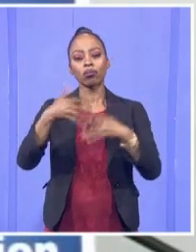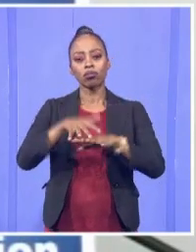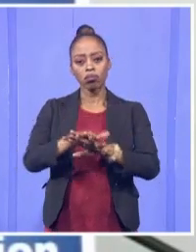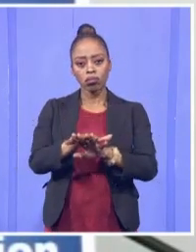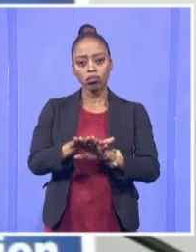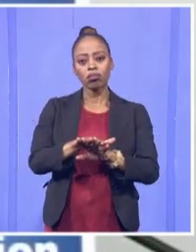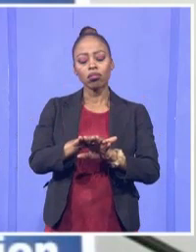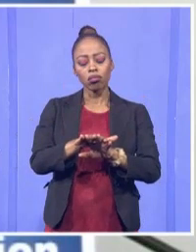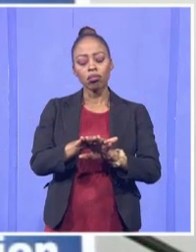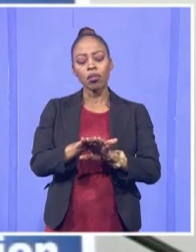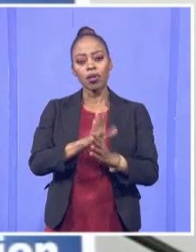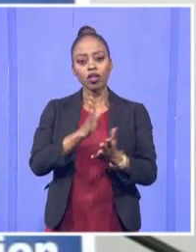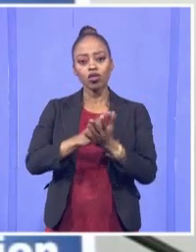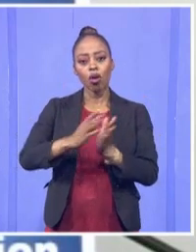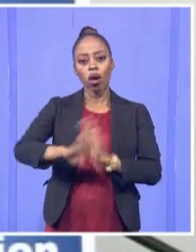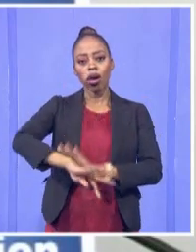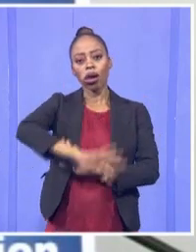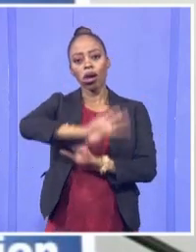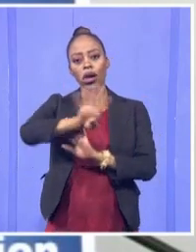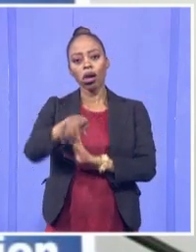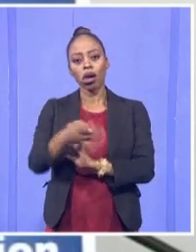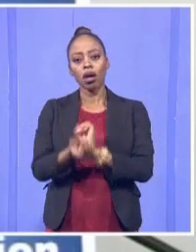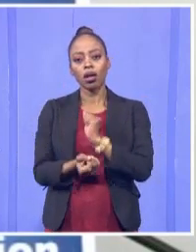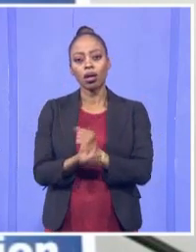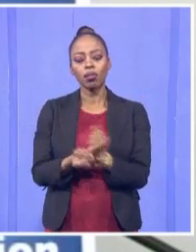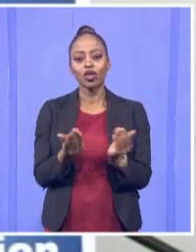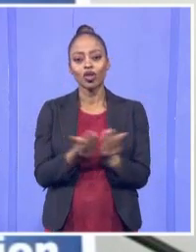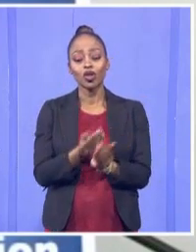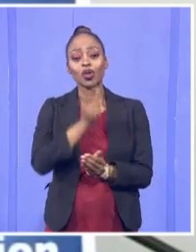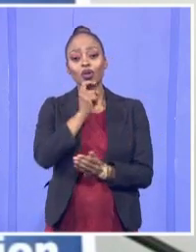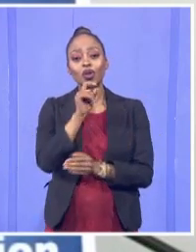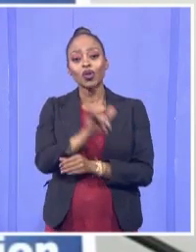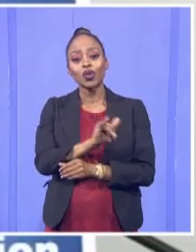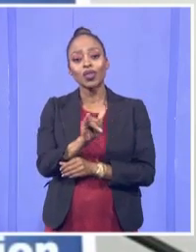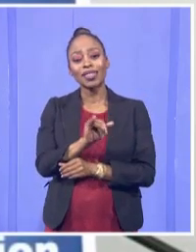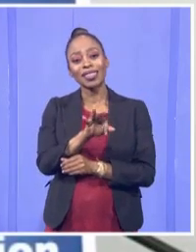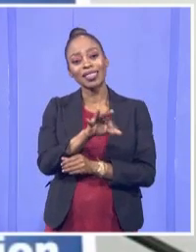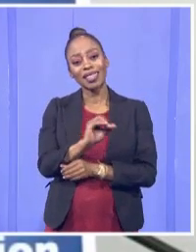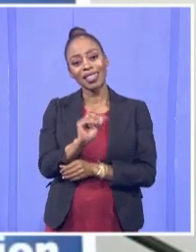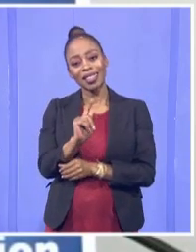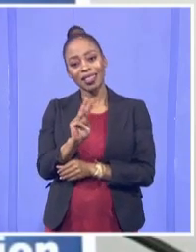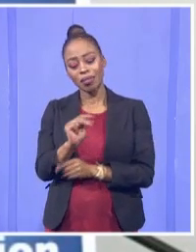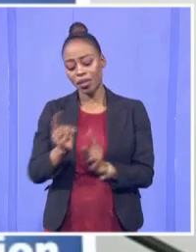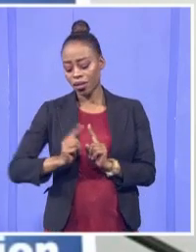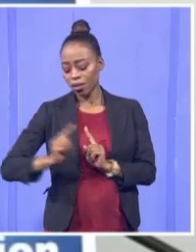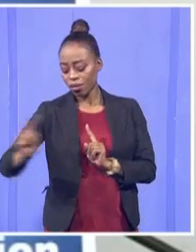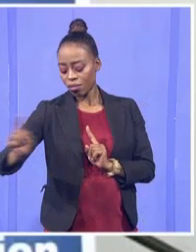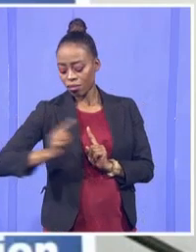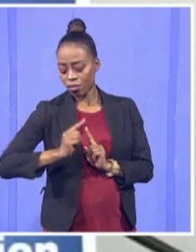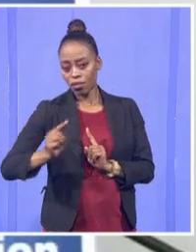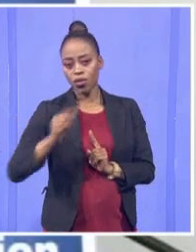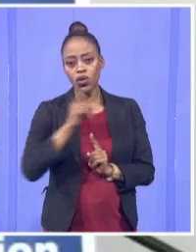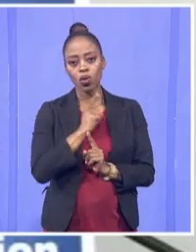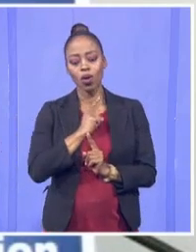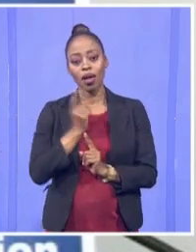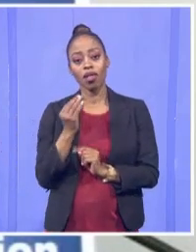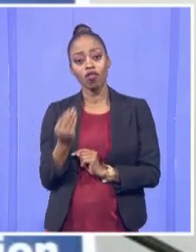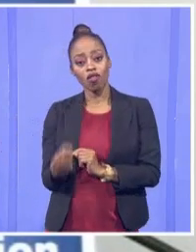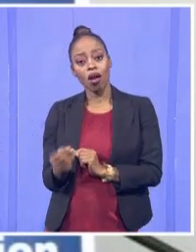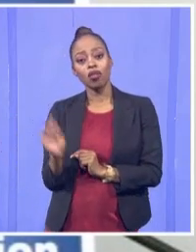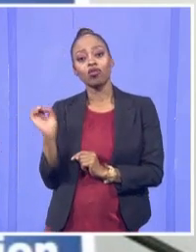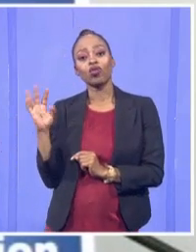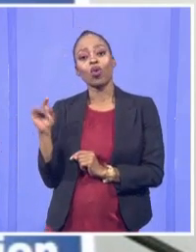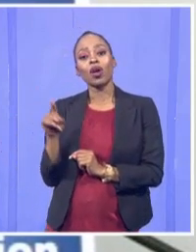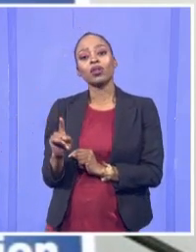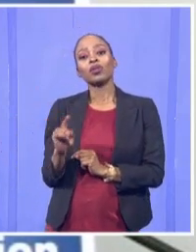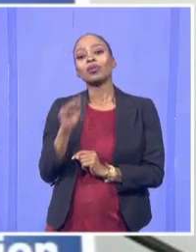strong non-racialism in our schools, we are also using what you call the 30-kilometer radius, so that a child in Soweto